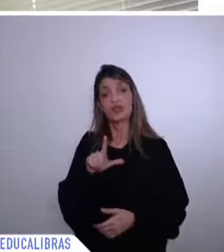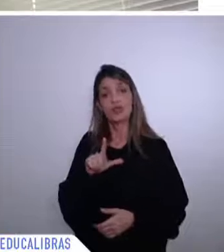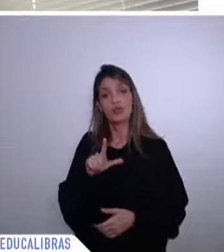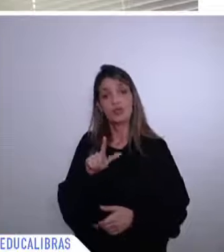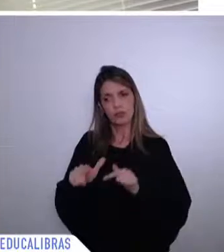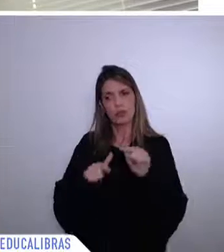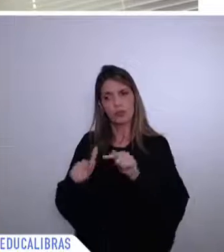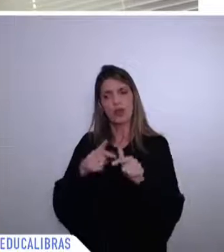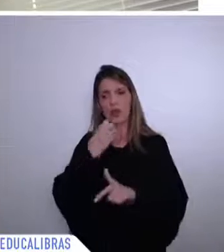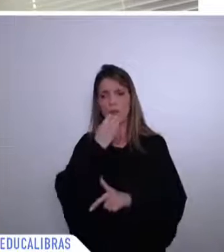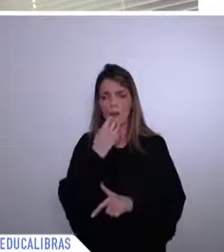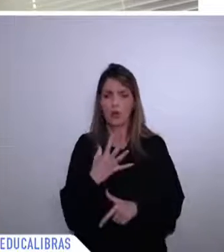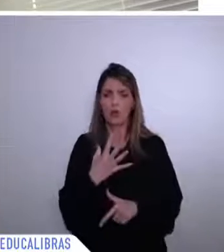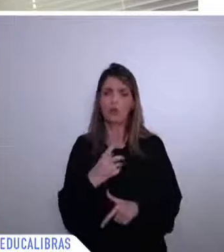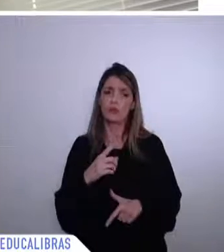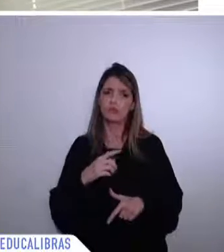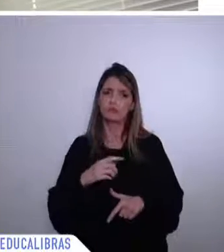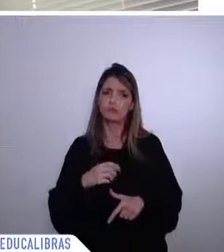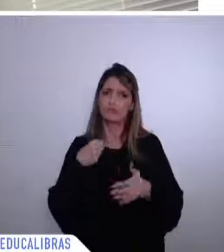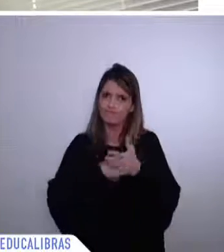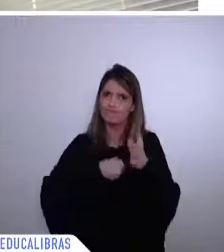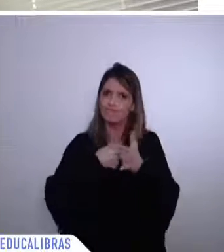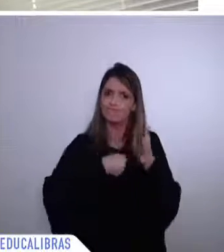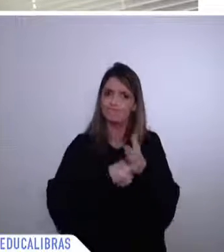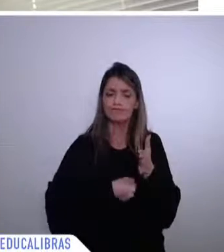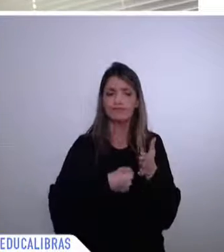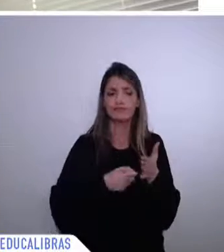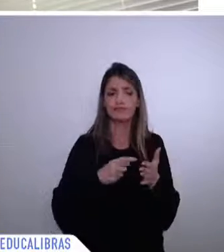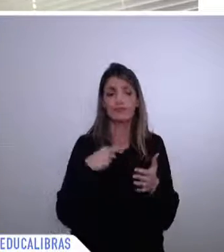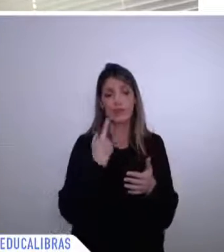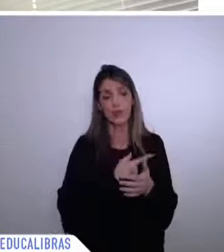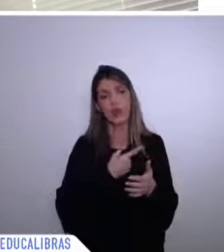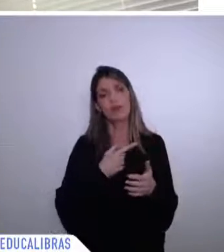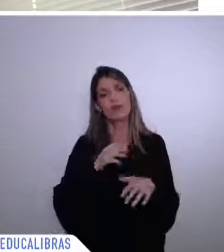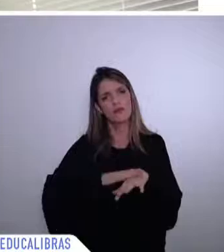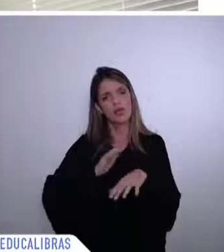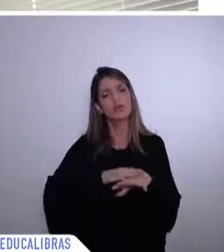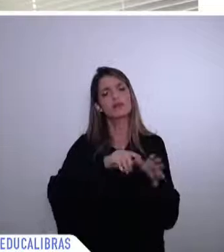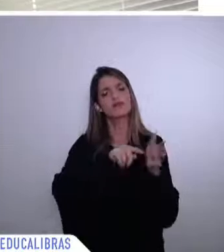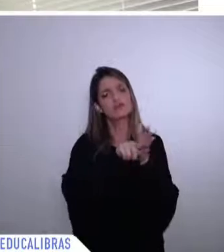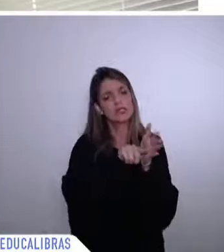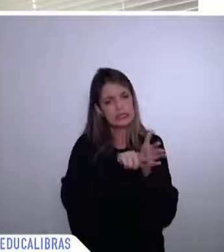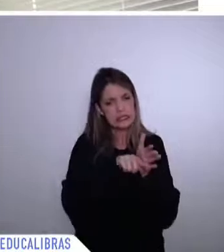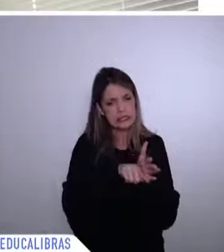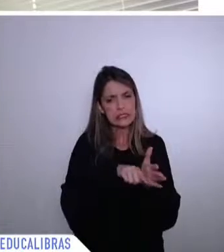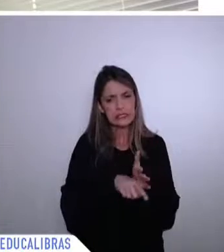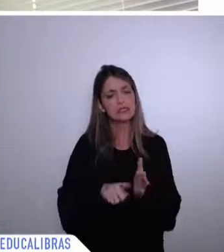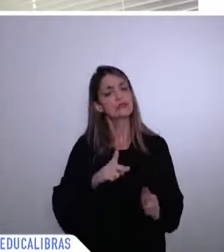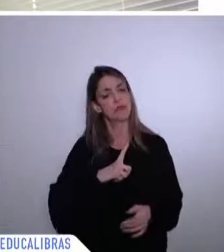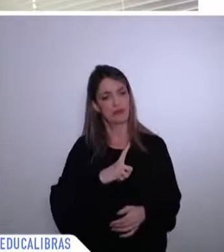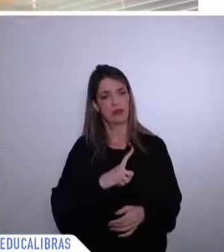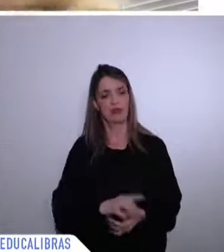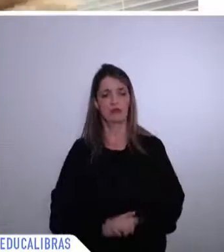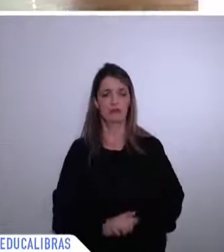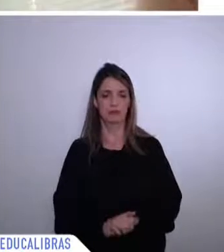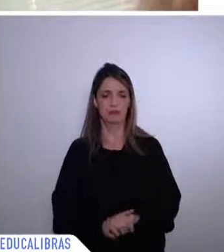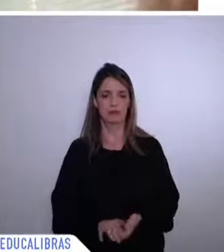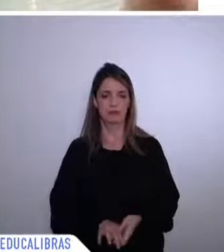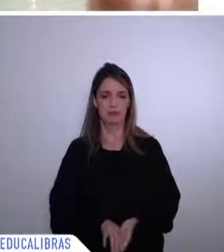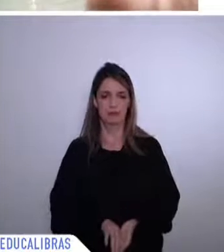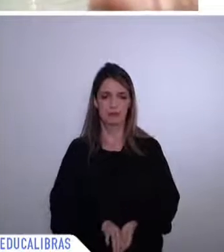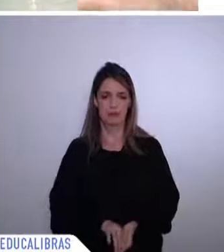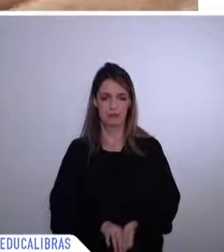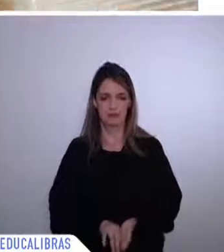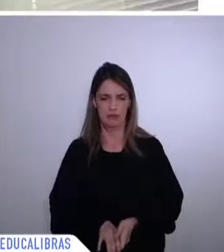to achieve a position of decent employment. And we have done some initial investigations along